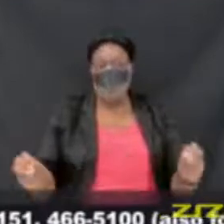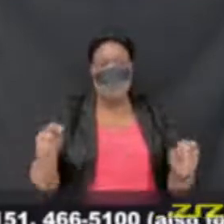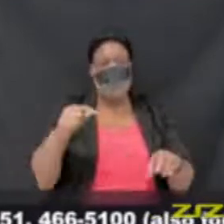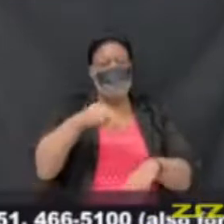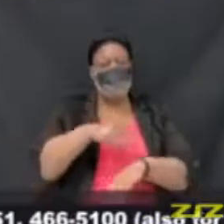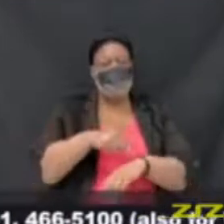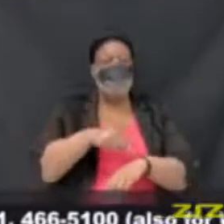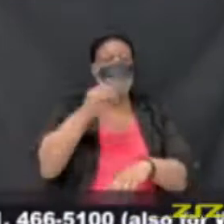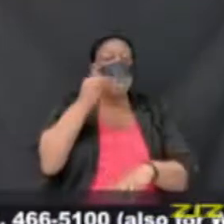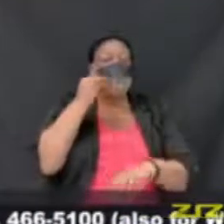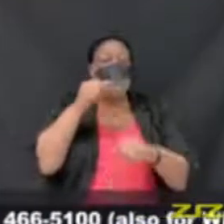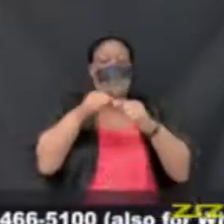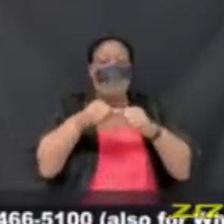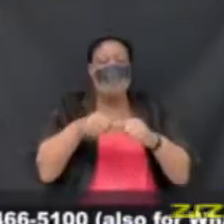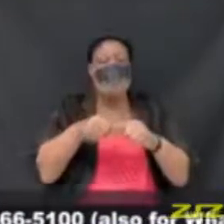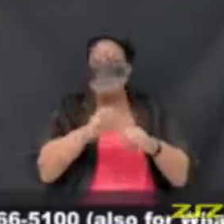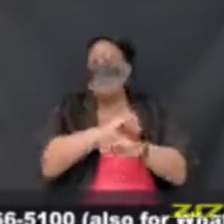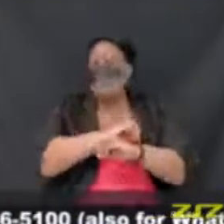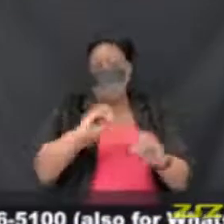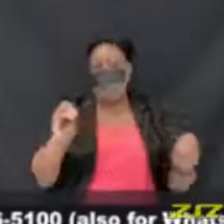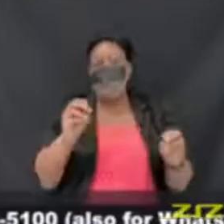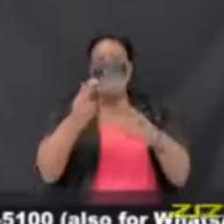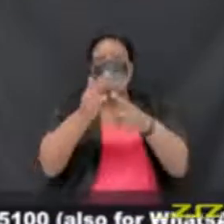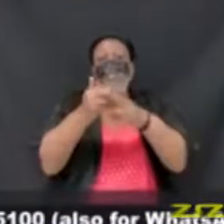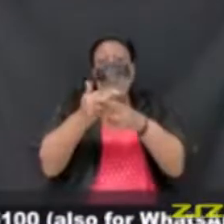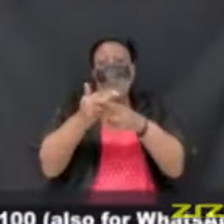Thank you very much.